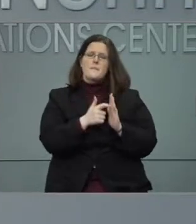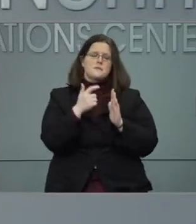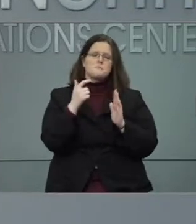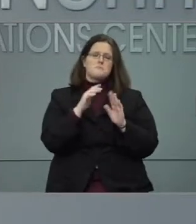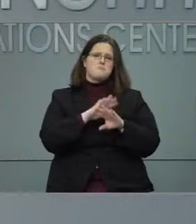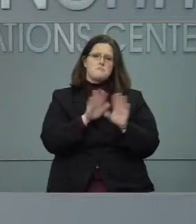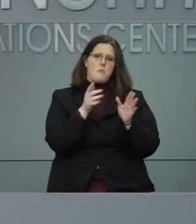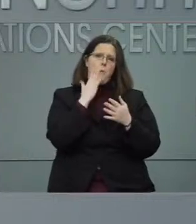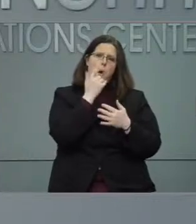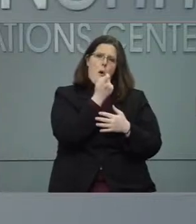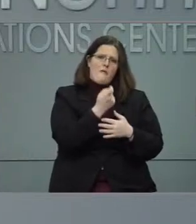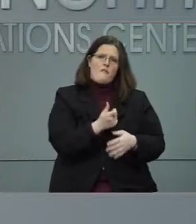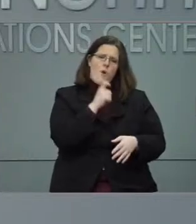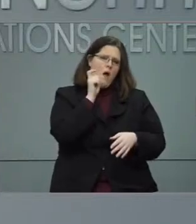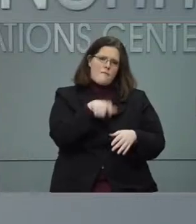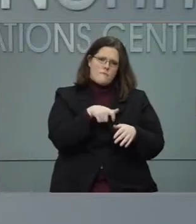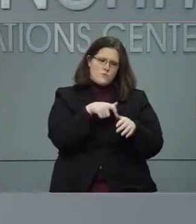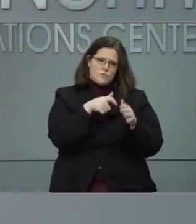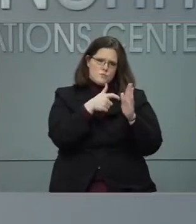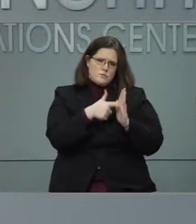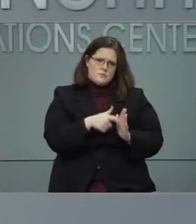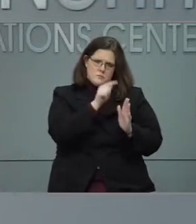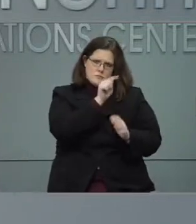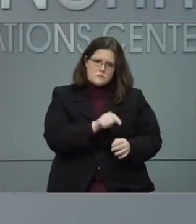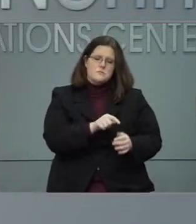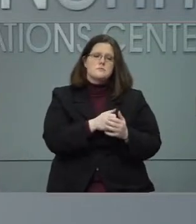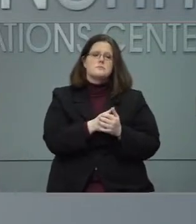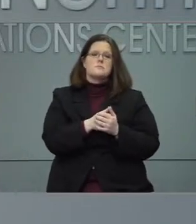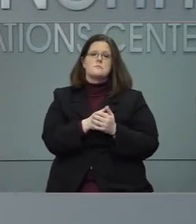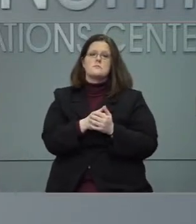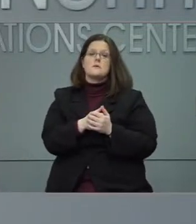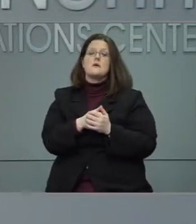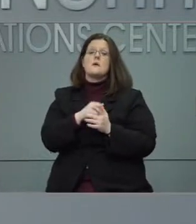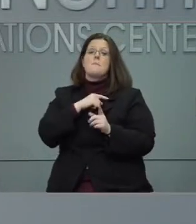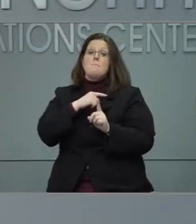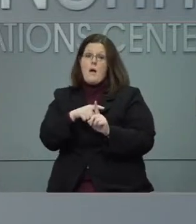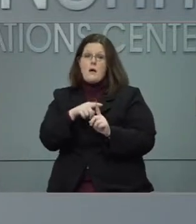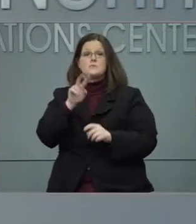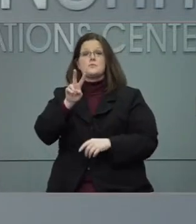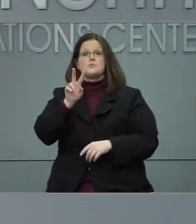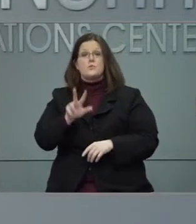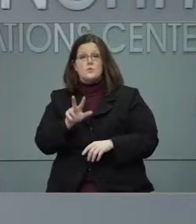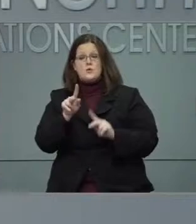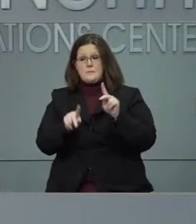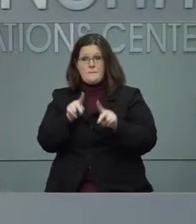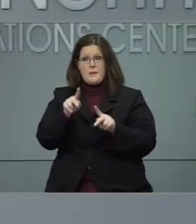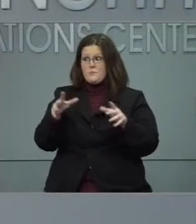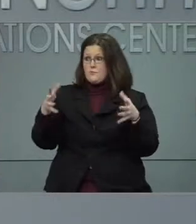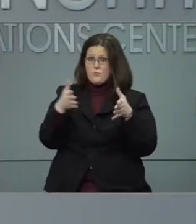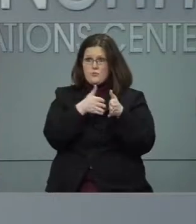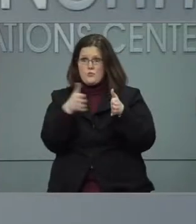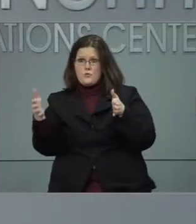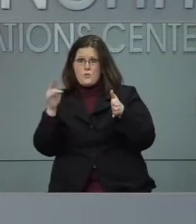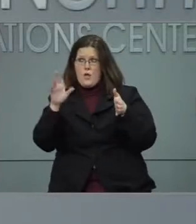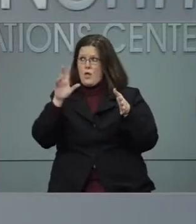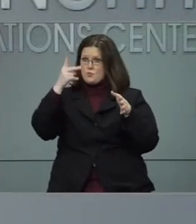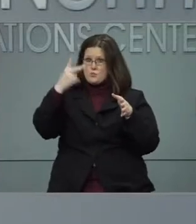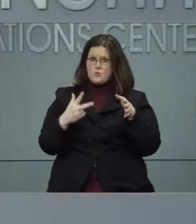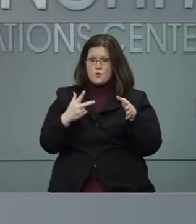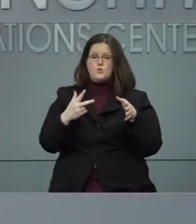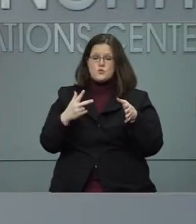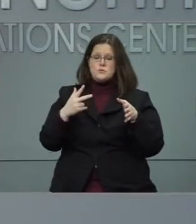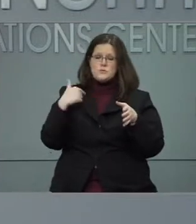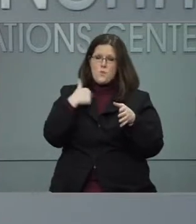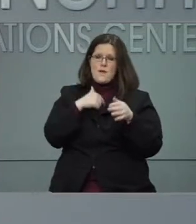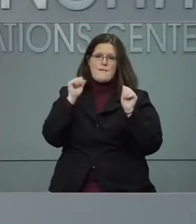restrictions. And in addition, hopefully when we get to 2/3 of people vaccinated, we can lift the indoor mask mandate. Today